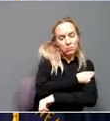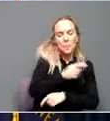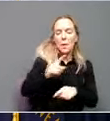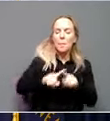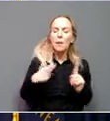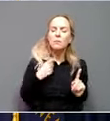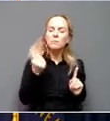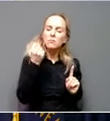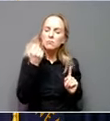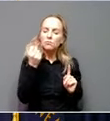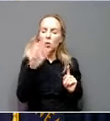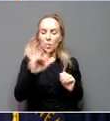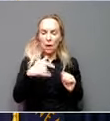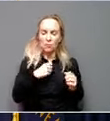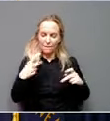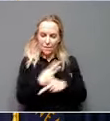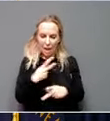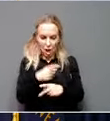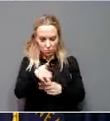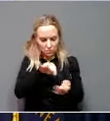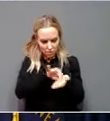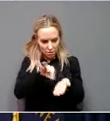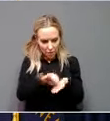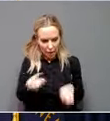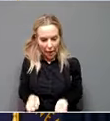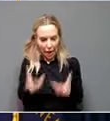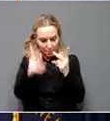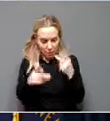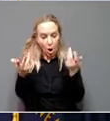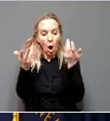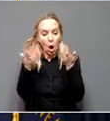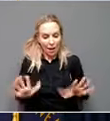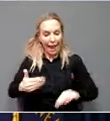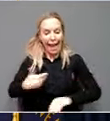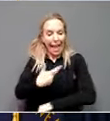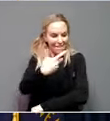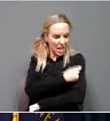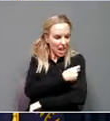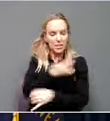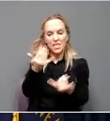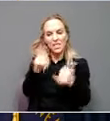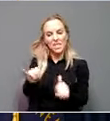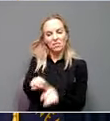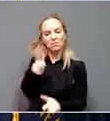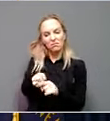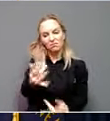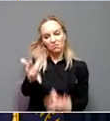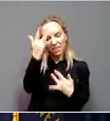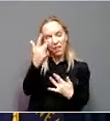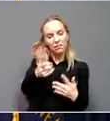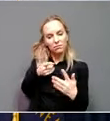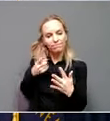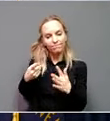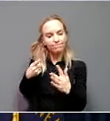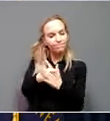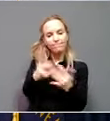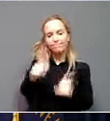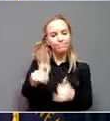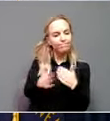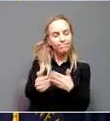of breakthrough cases broken down by the percent of people who are vaccinated, and then breaking it on further down for hospitalizations